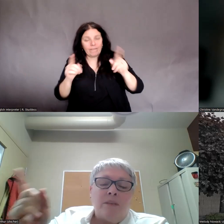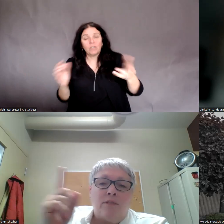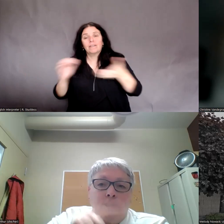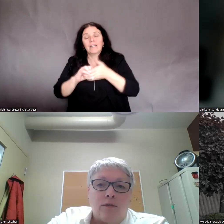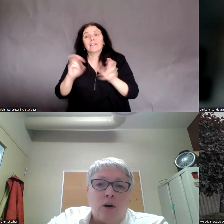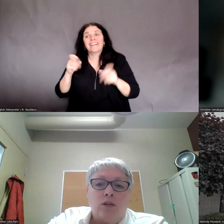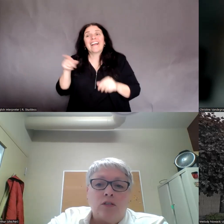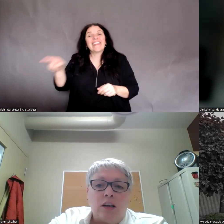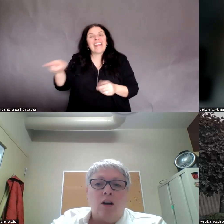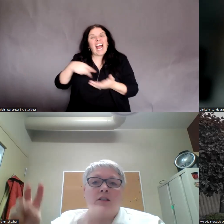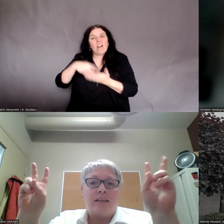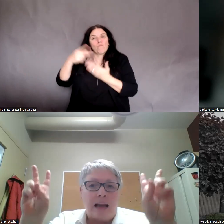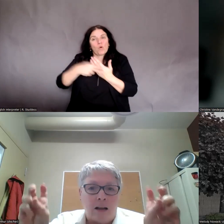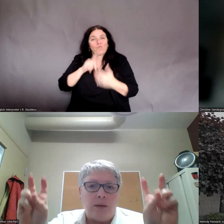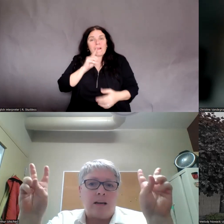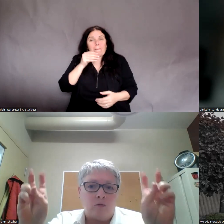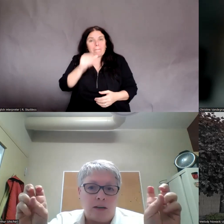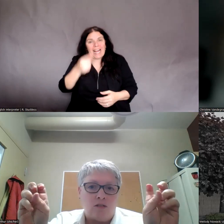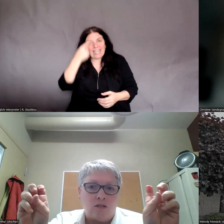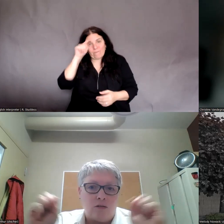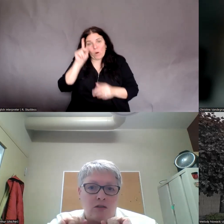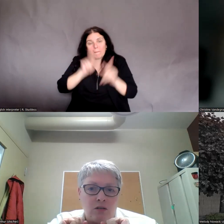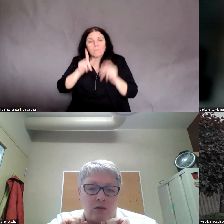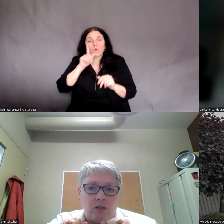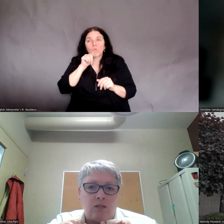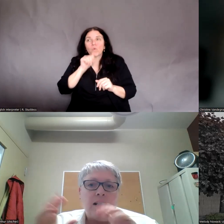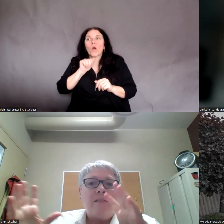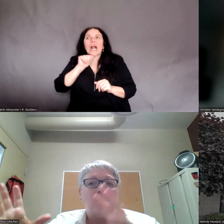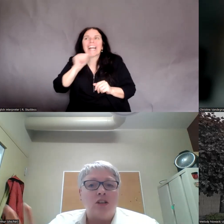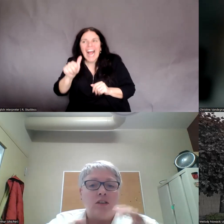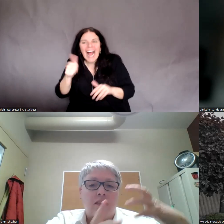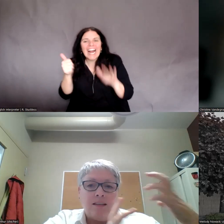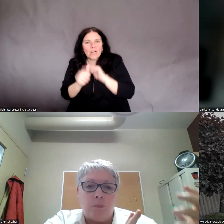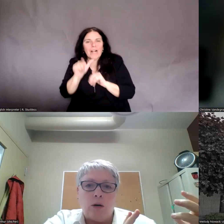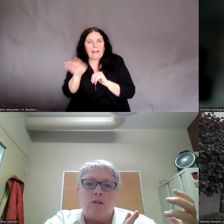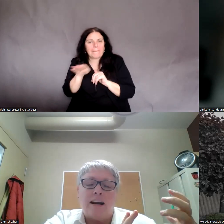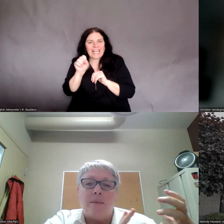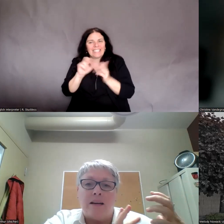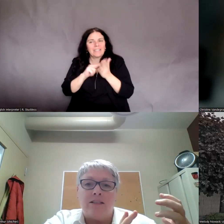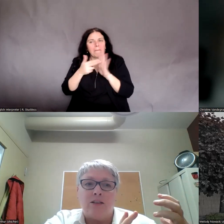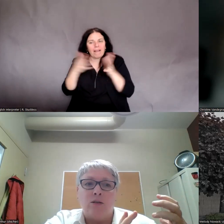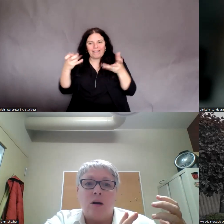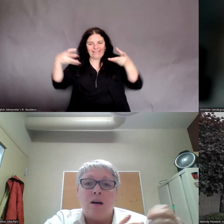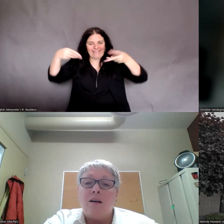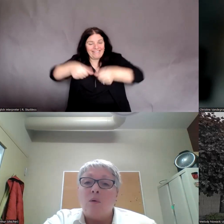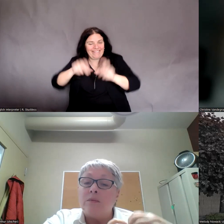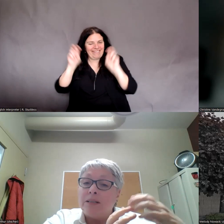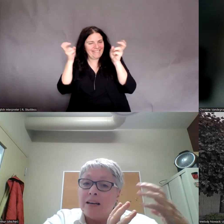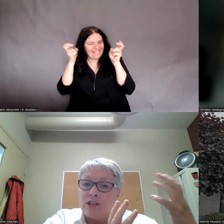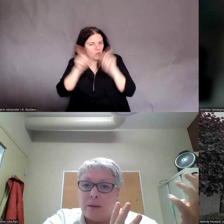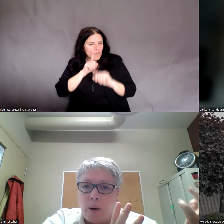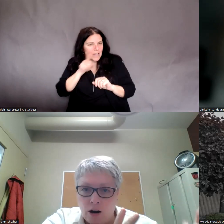pays for the folks that aren't LBS registered students, that turn this program into